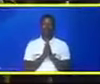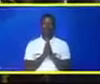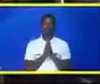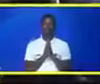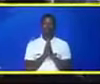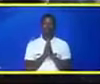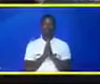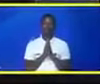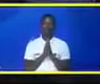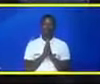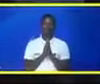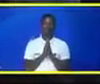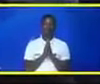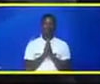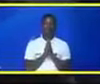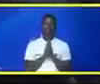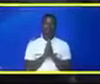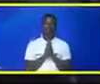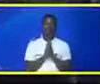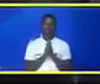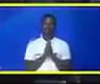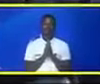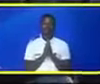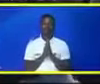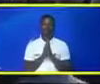Right, I pray now.